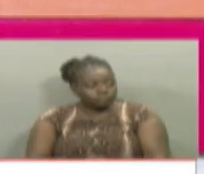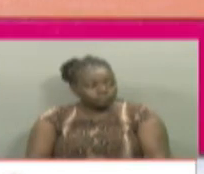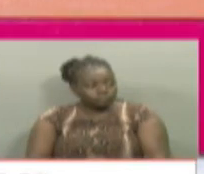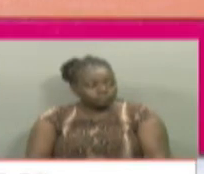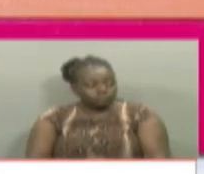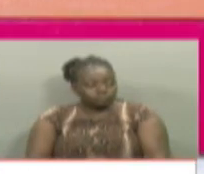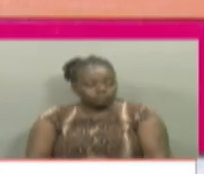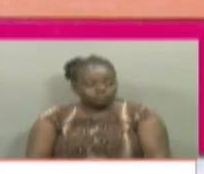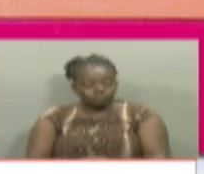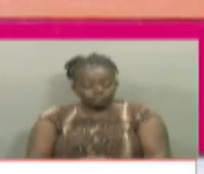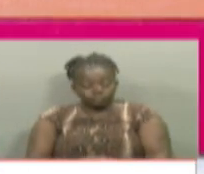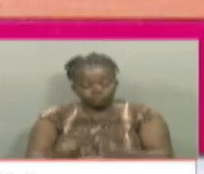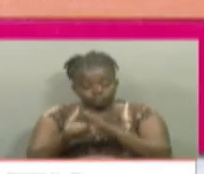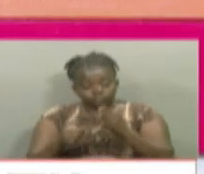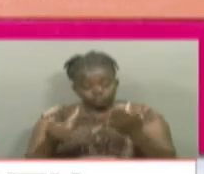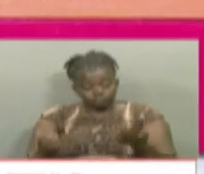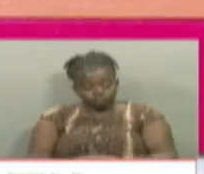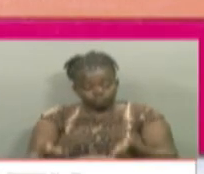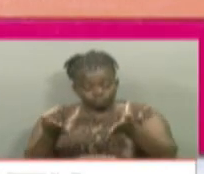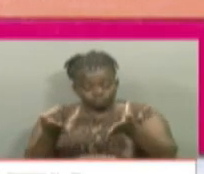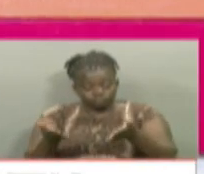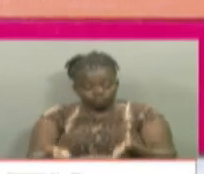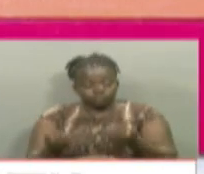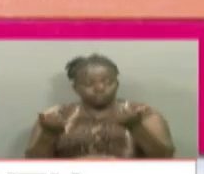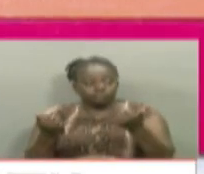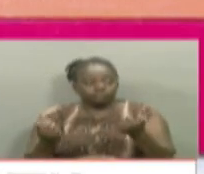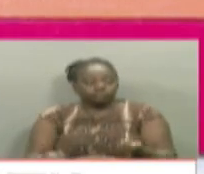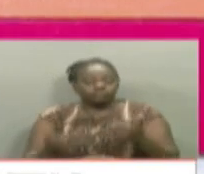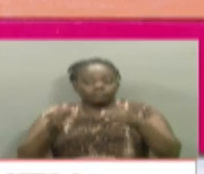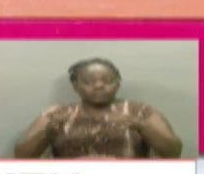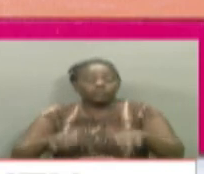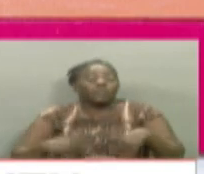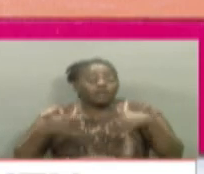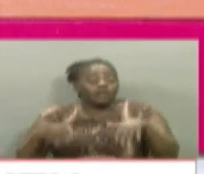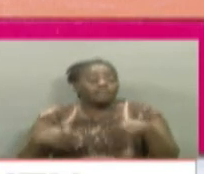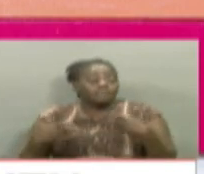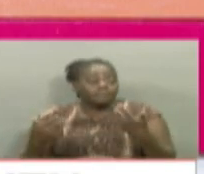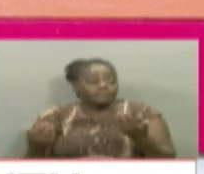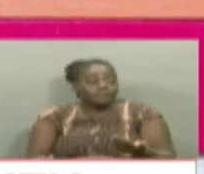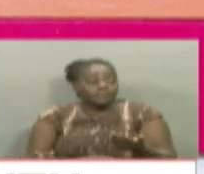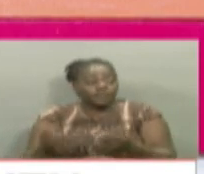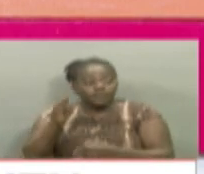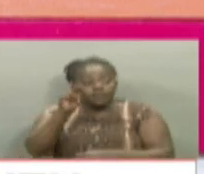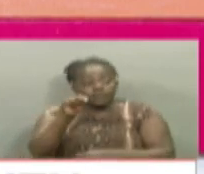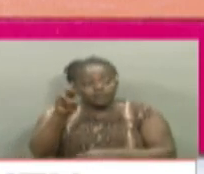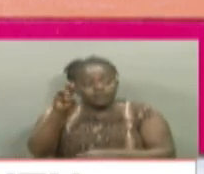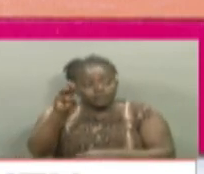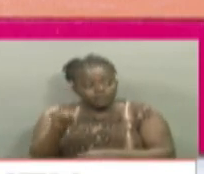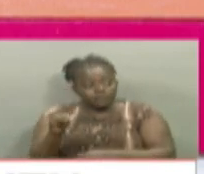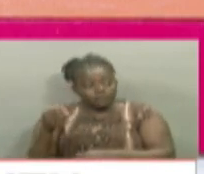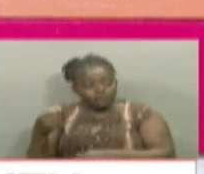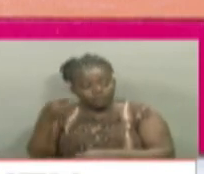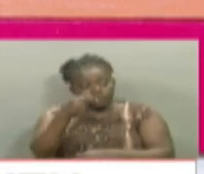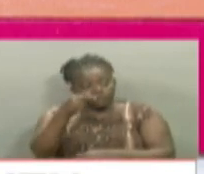Kale kulikayo munaffe ensonga nazo bwe zityo bwe zitambudde. Kakati libadde essanyu jerere muna NRM